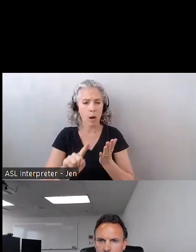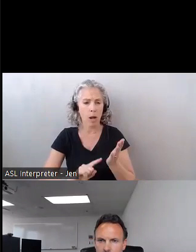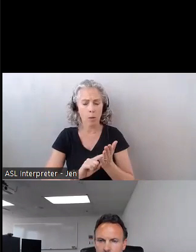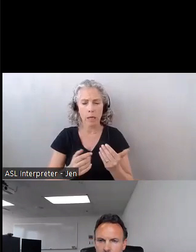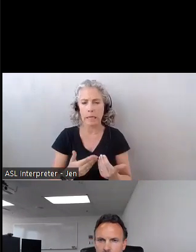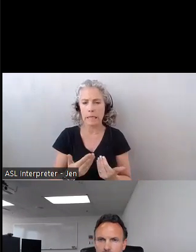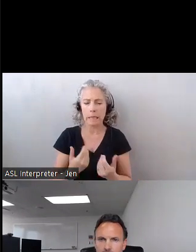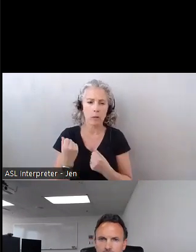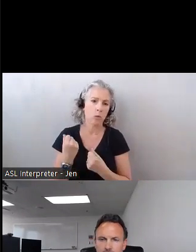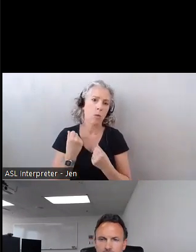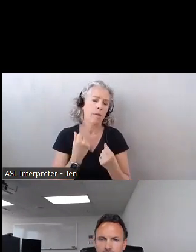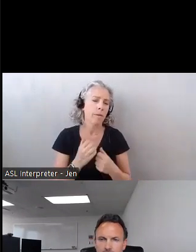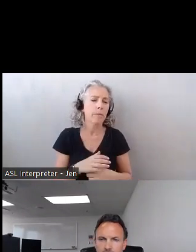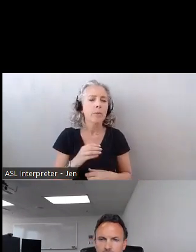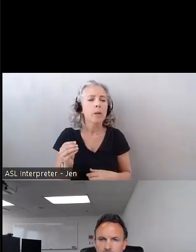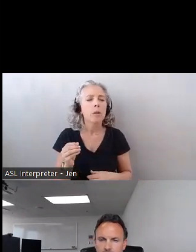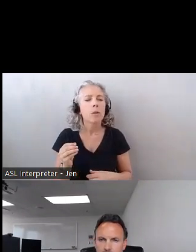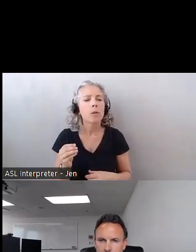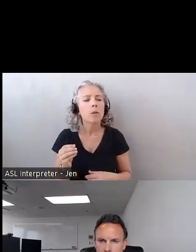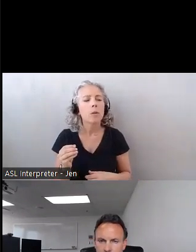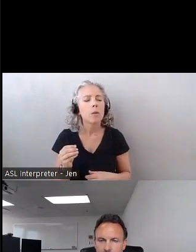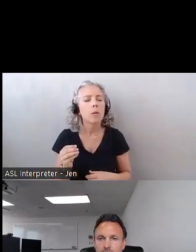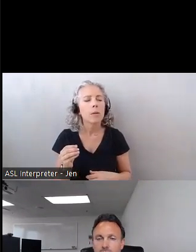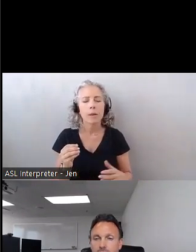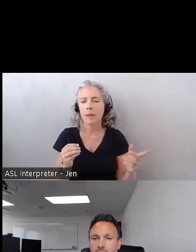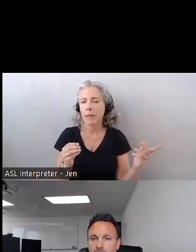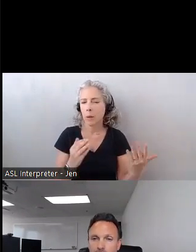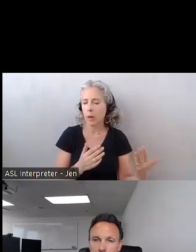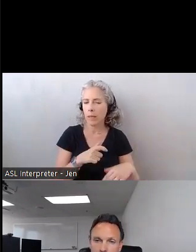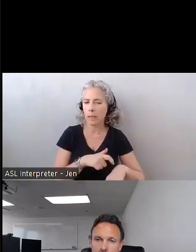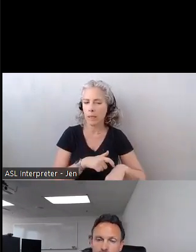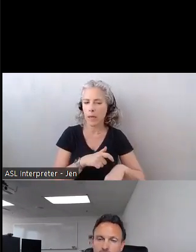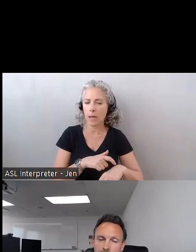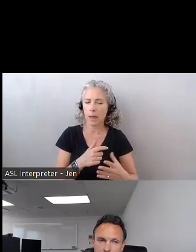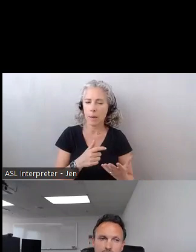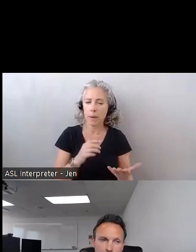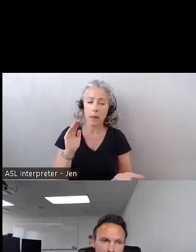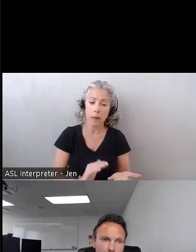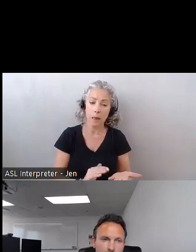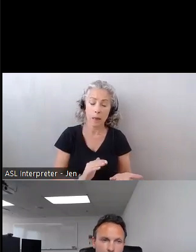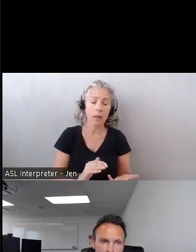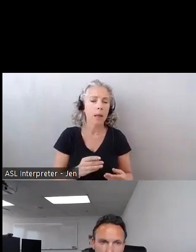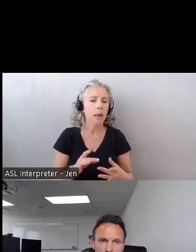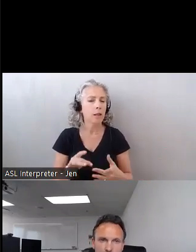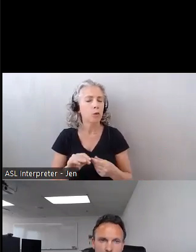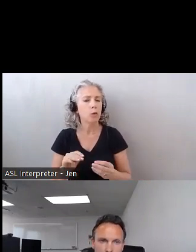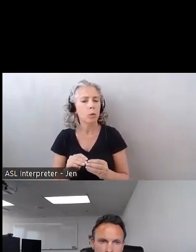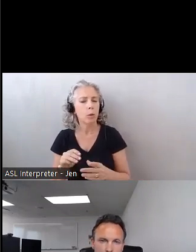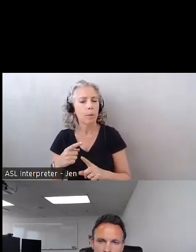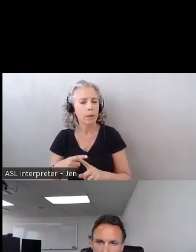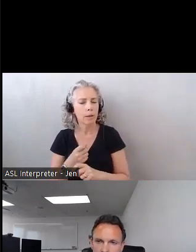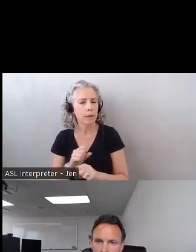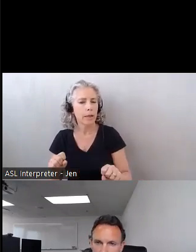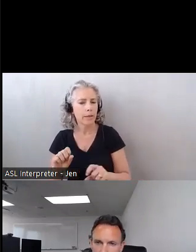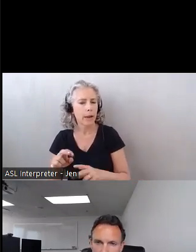So the decrease in waiting time for crisis response leads to a safer and more positive outcome for the child in the